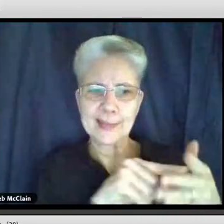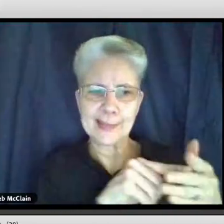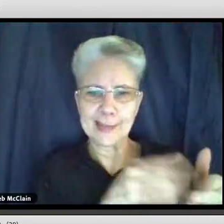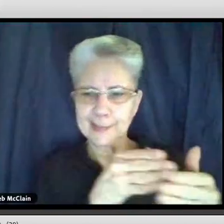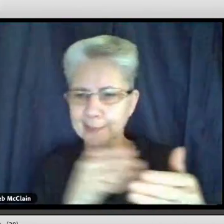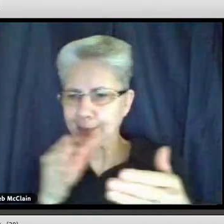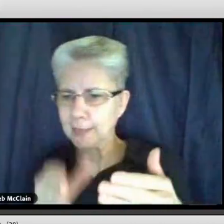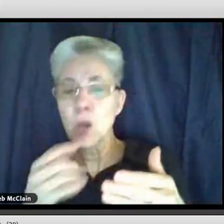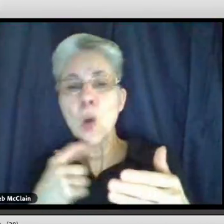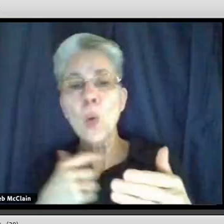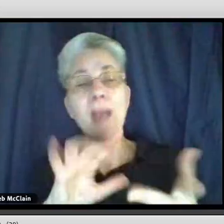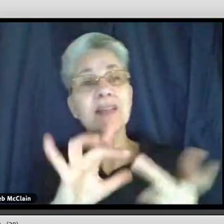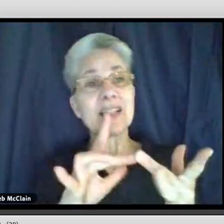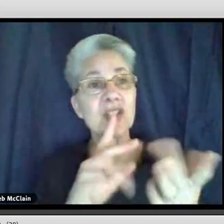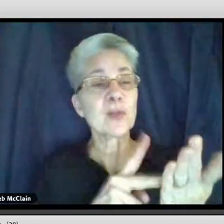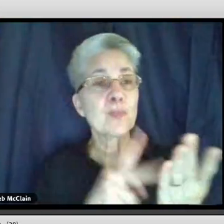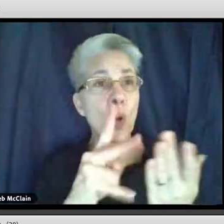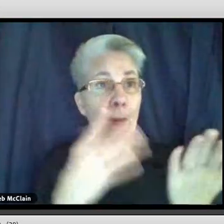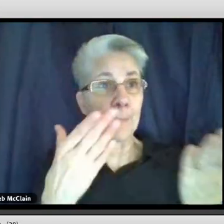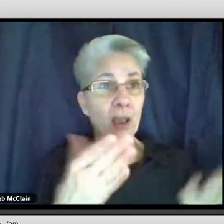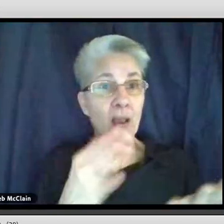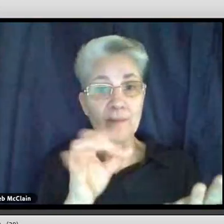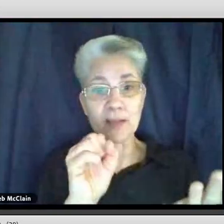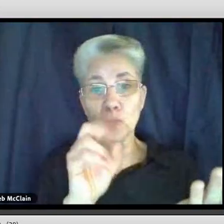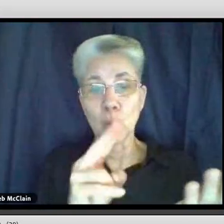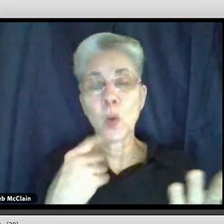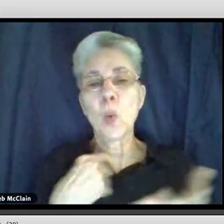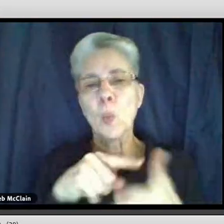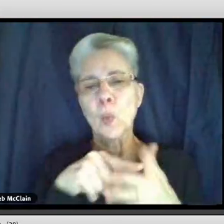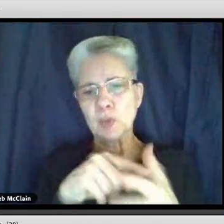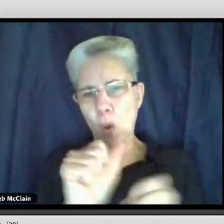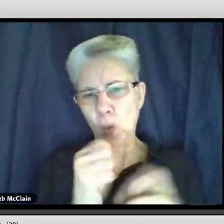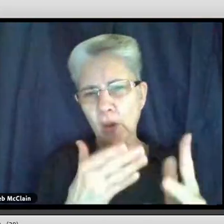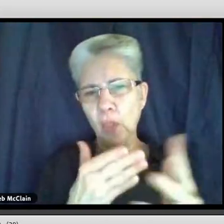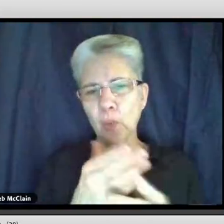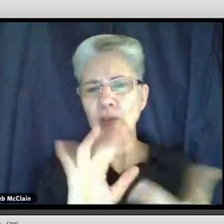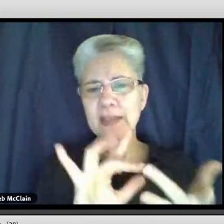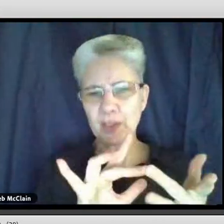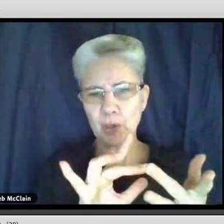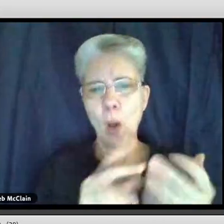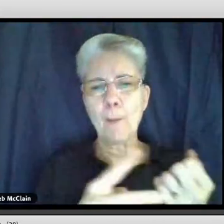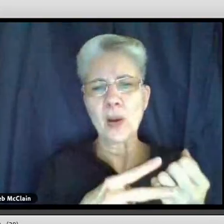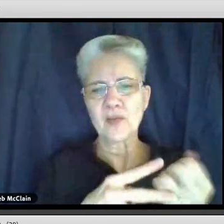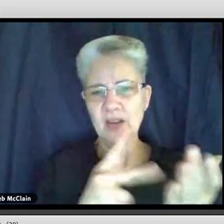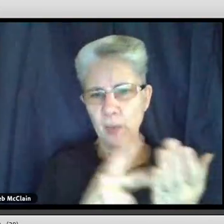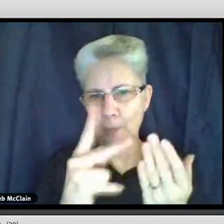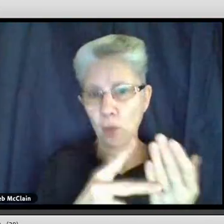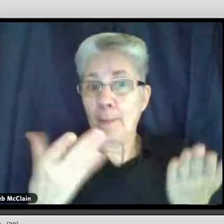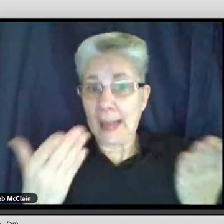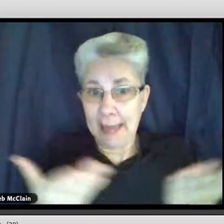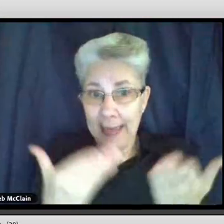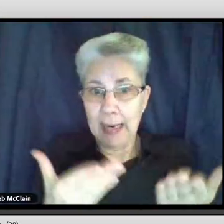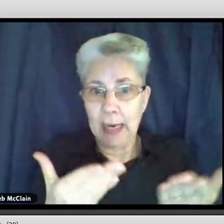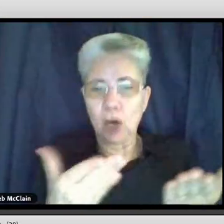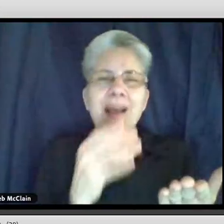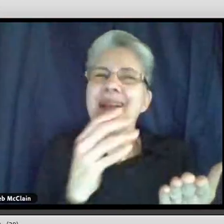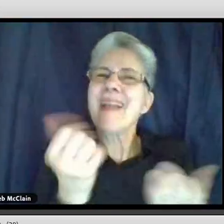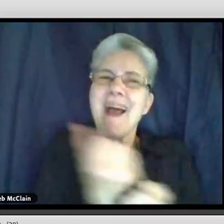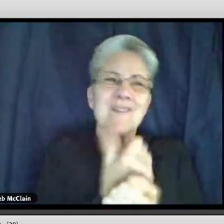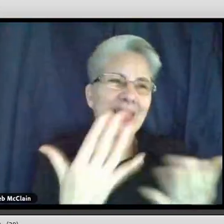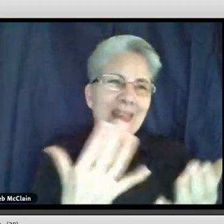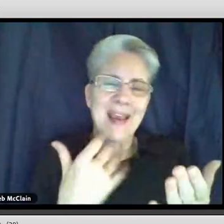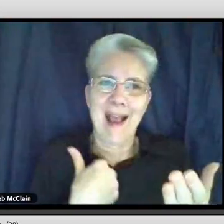know, we have a digitization program. We're starting working through our digital preservation program here. Not